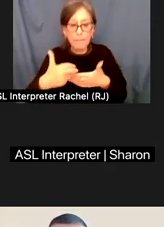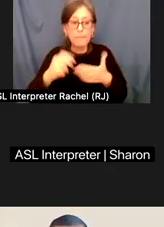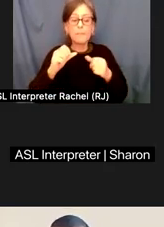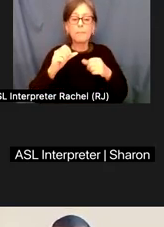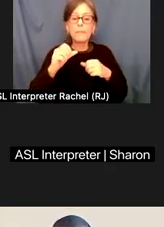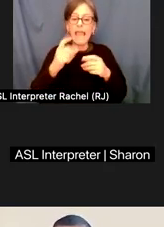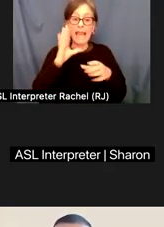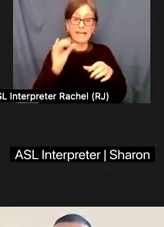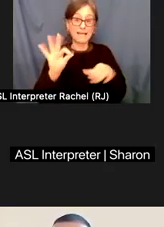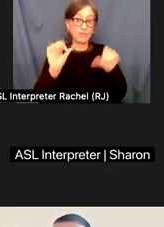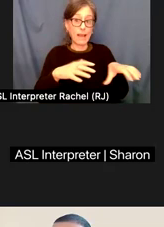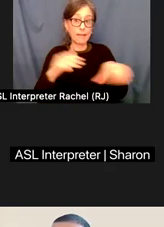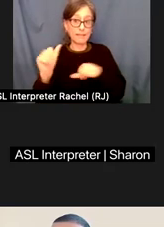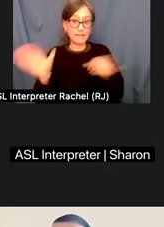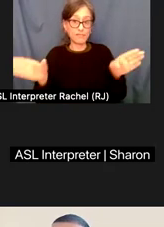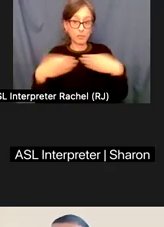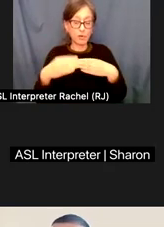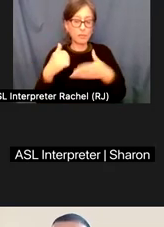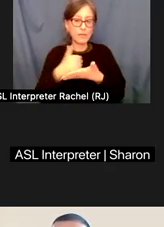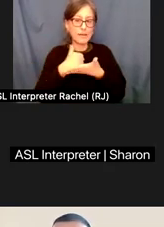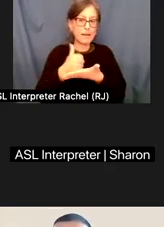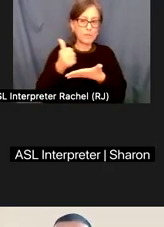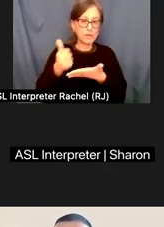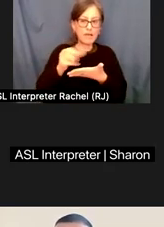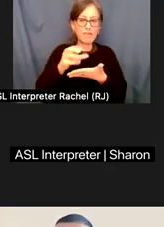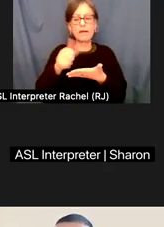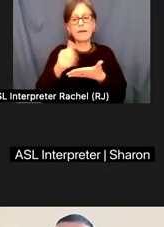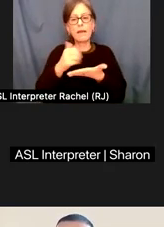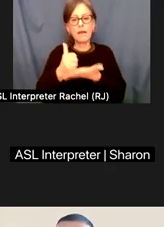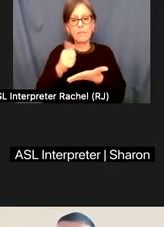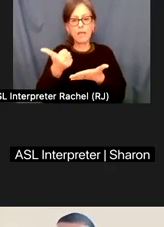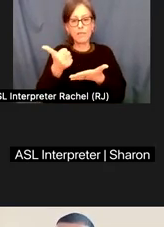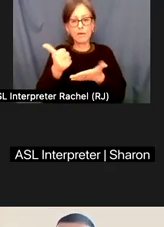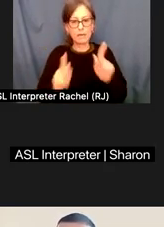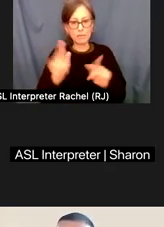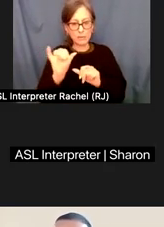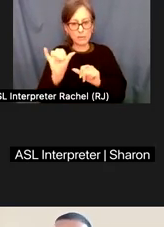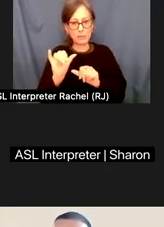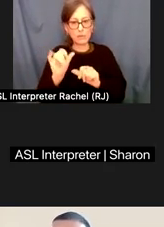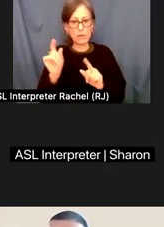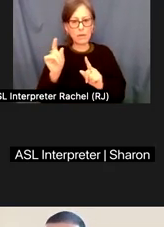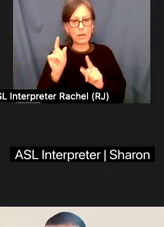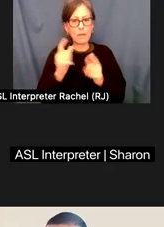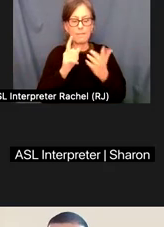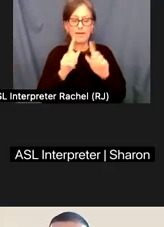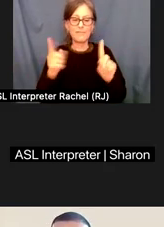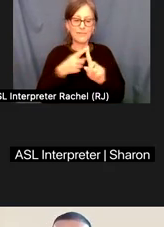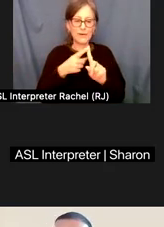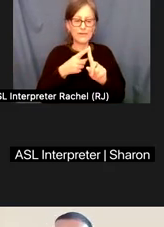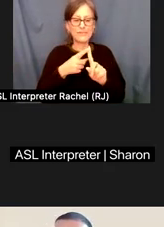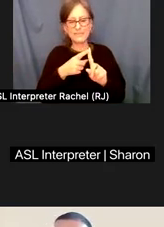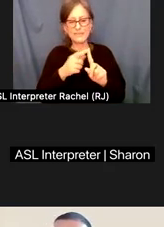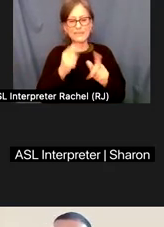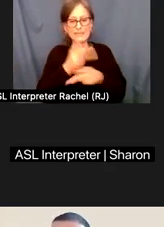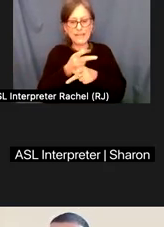if you're able to, help yourself and then help others in the household. But first, it's about kind of putting on our own oxygen mask. And I